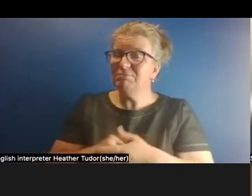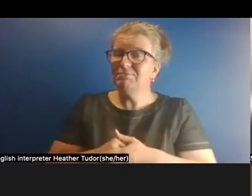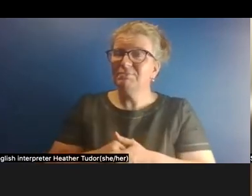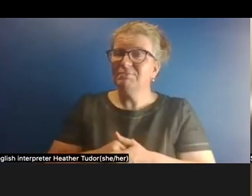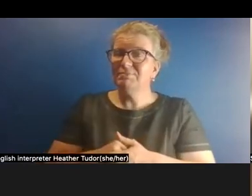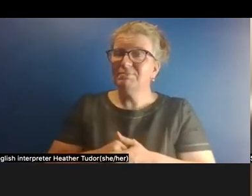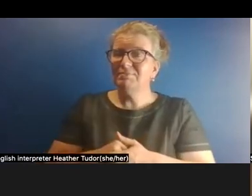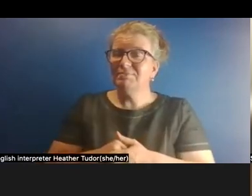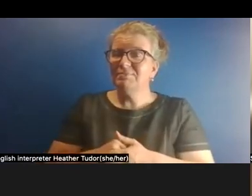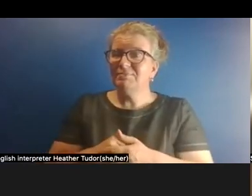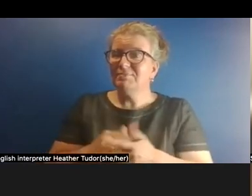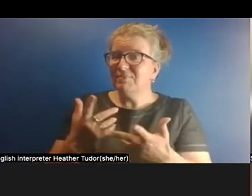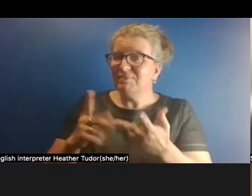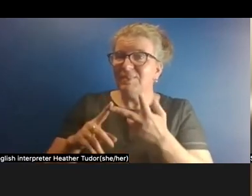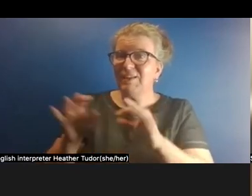maybe just